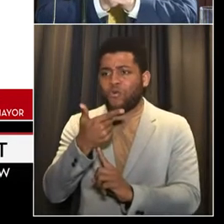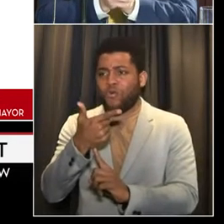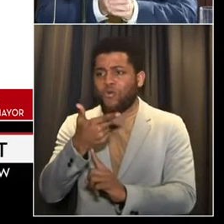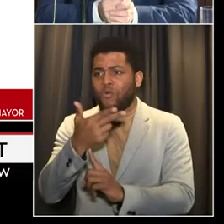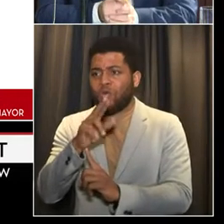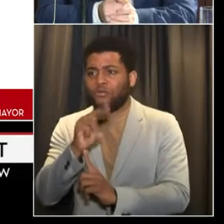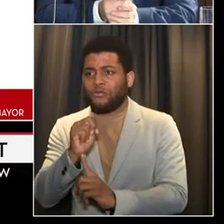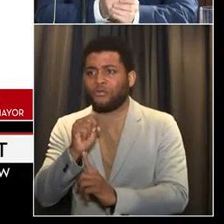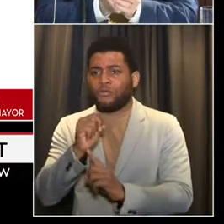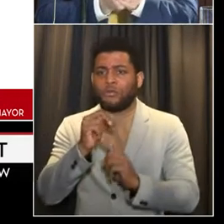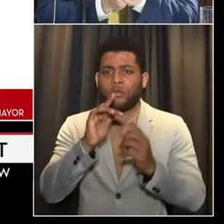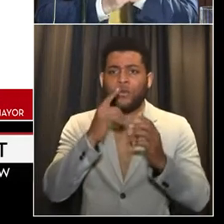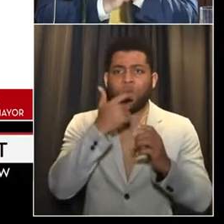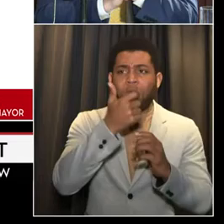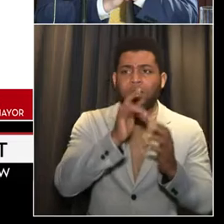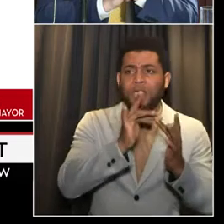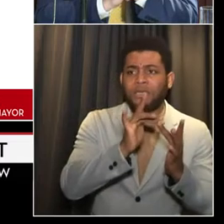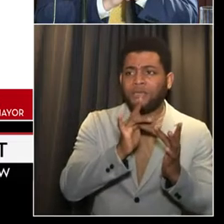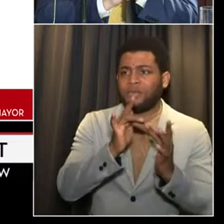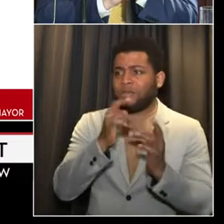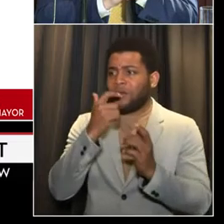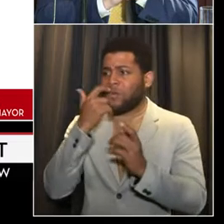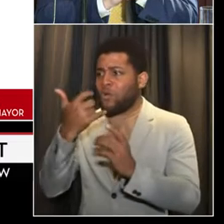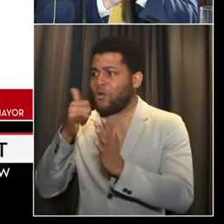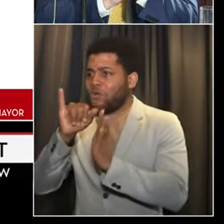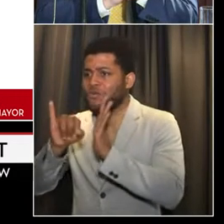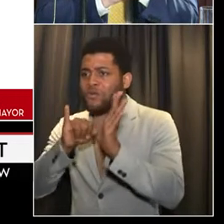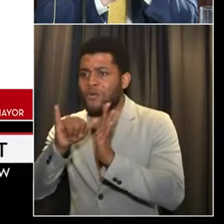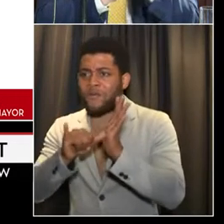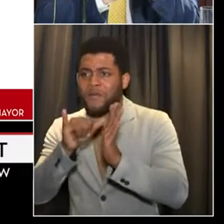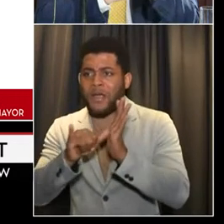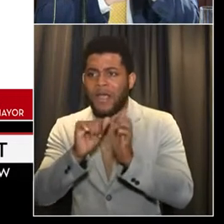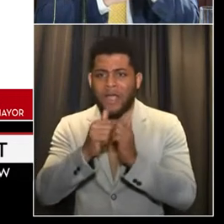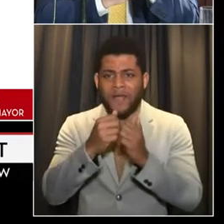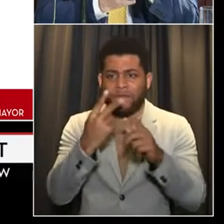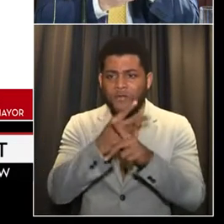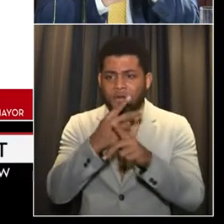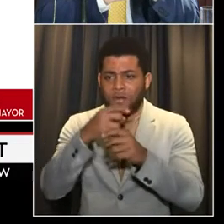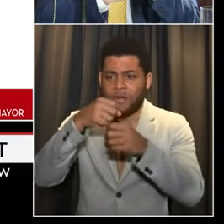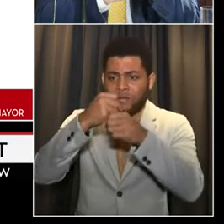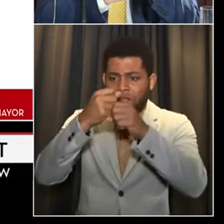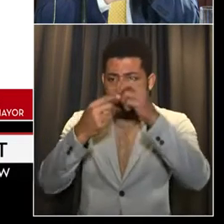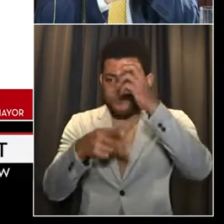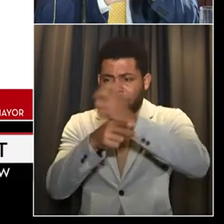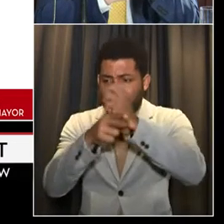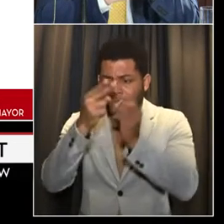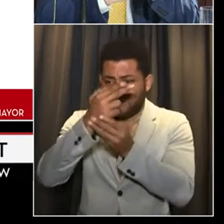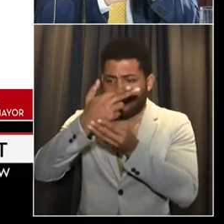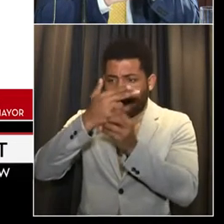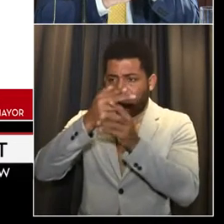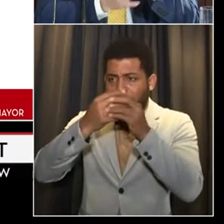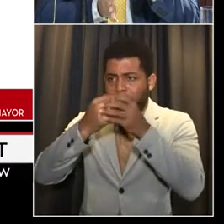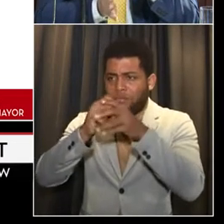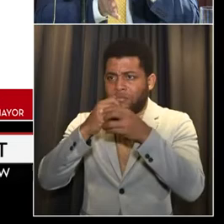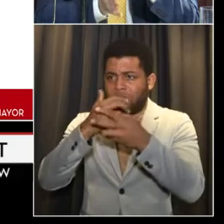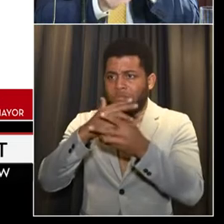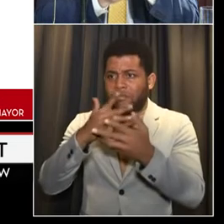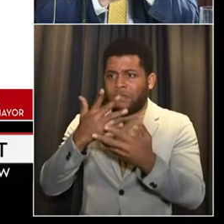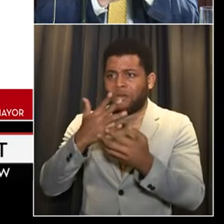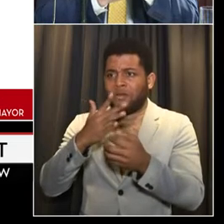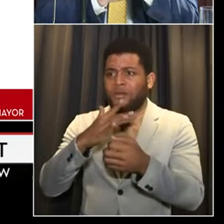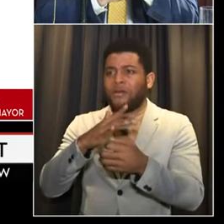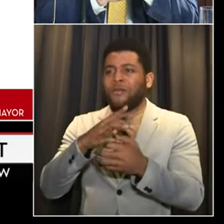yourself. Then COVID happened, and COVID has had impacts that people, I'm sure, will study for decades to